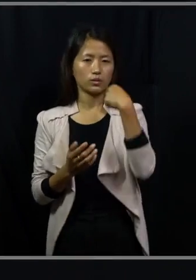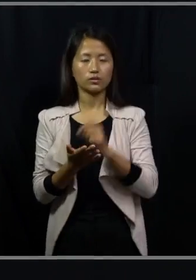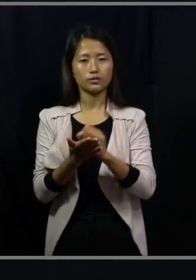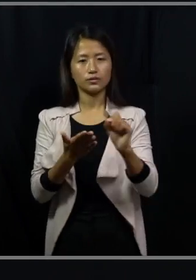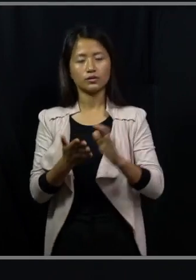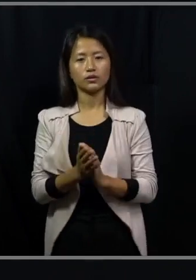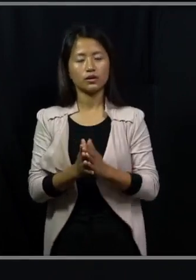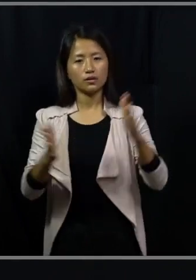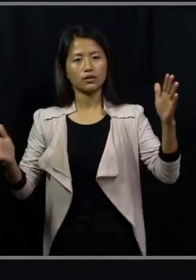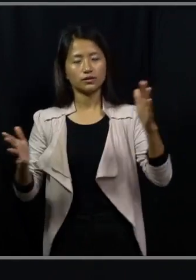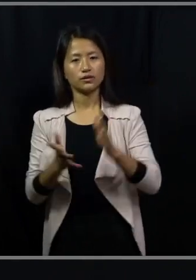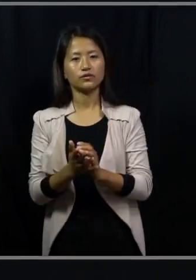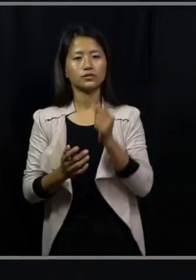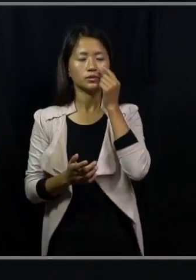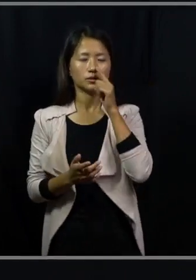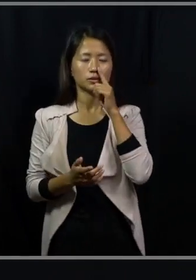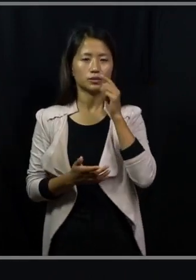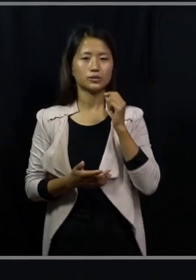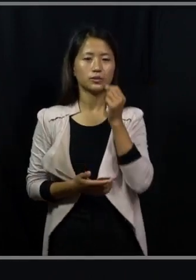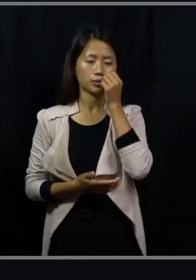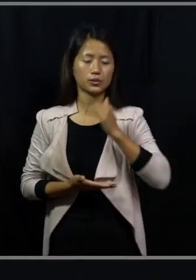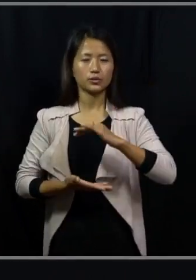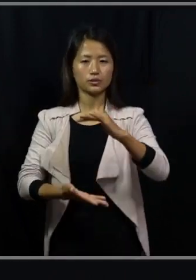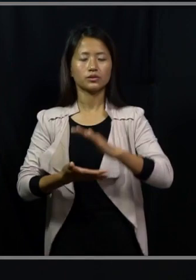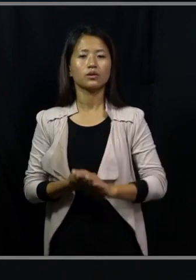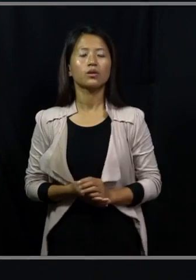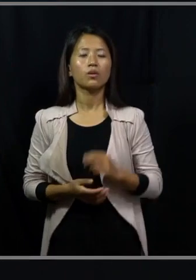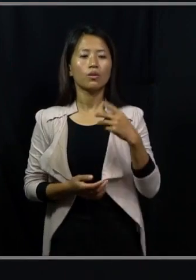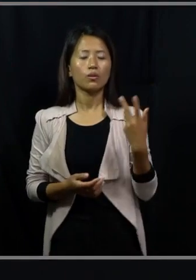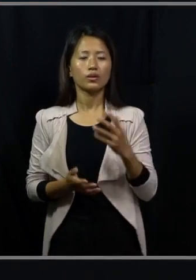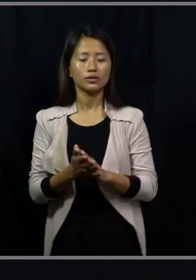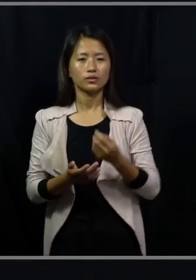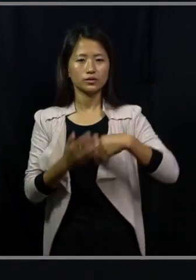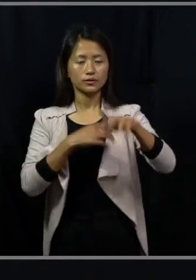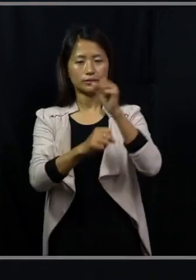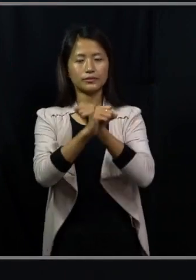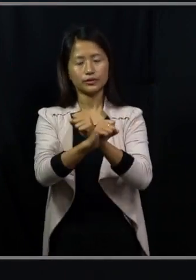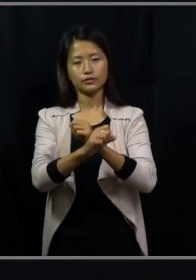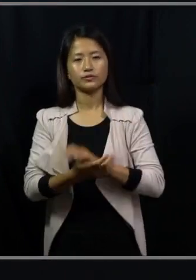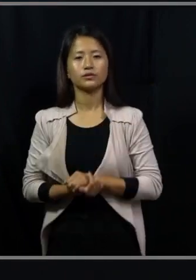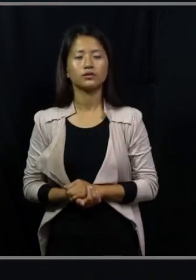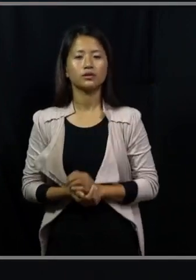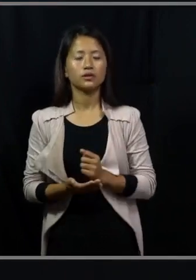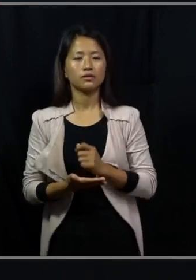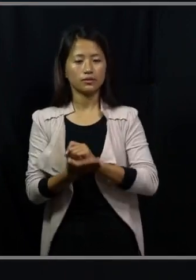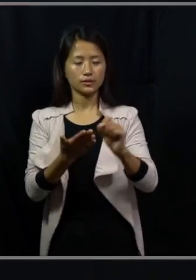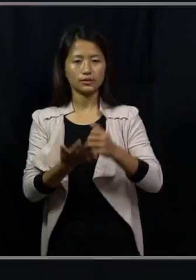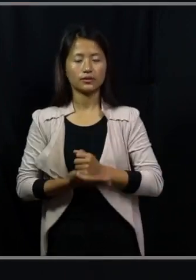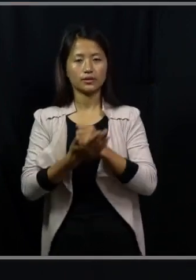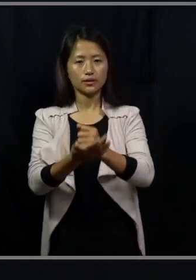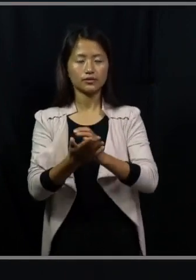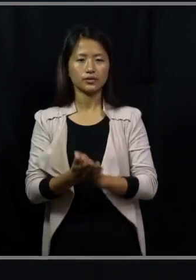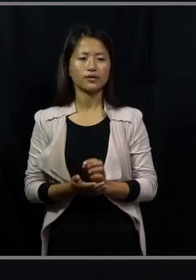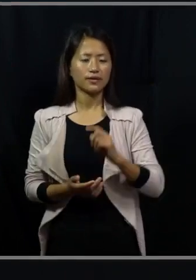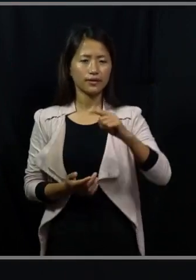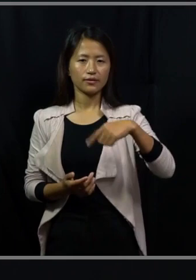to his daughter about the world history while he was in prison. And so writing has helped in the preservation